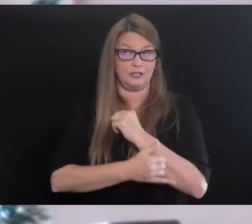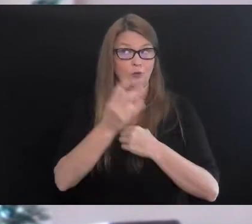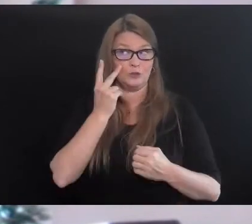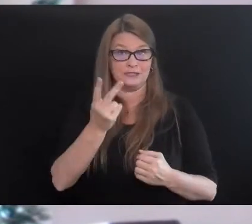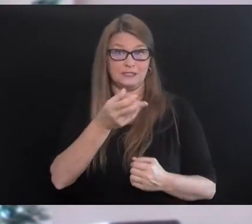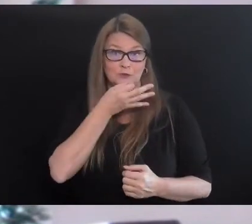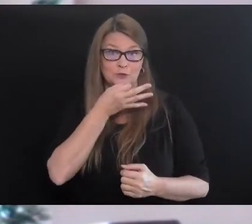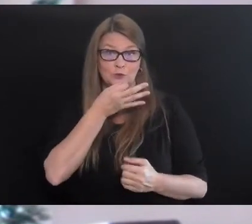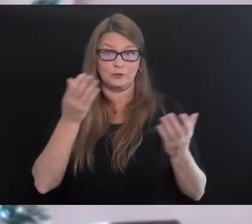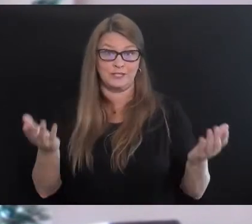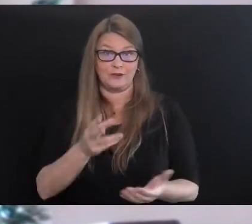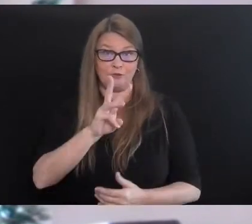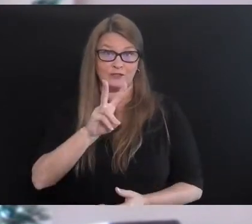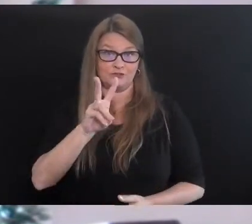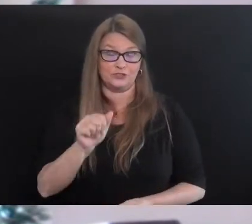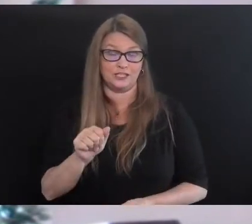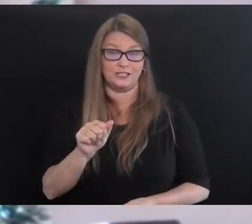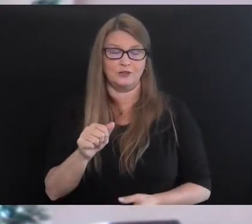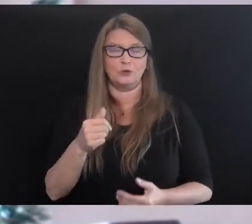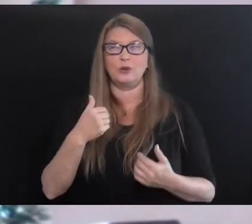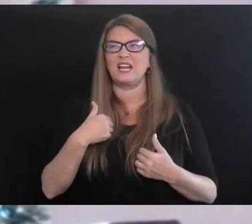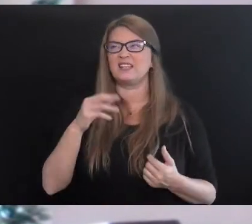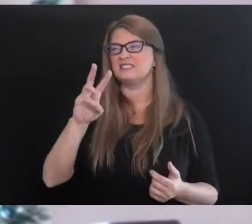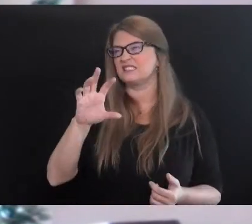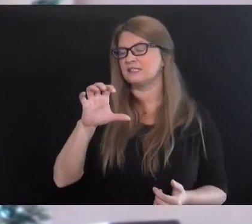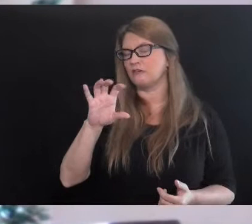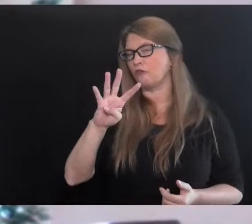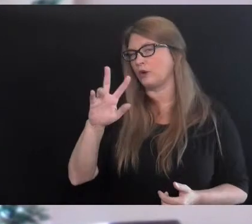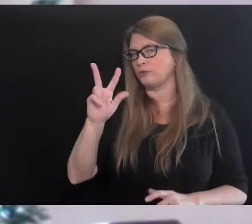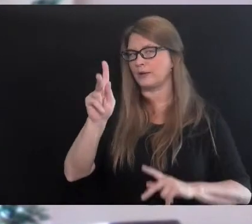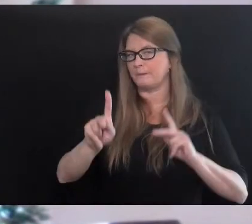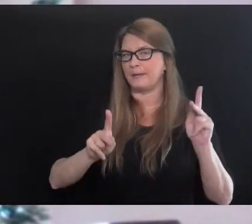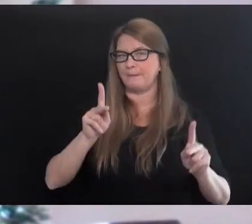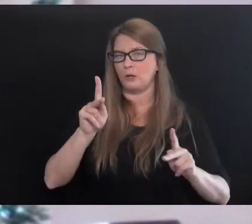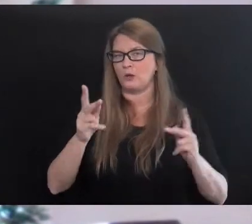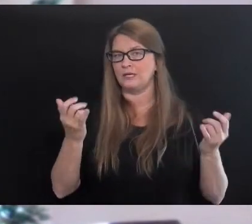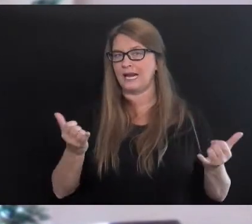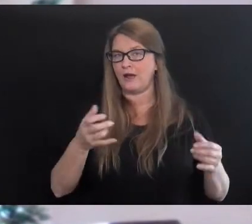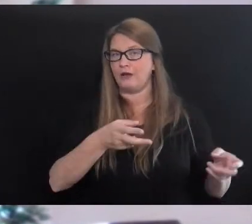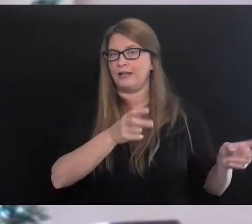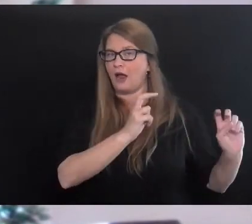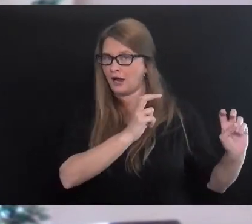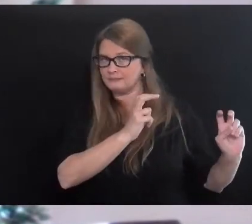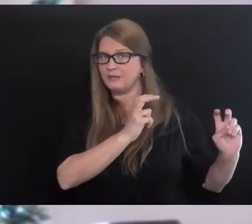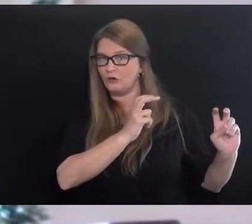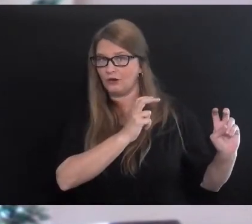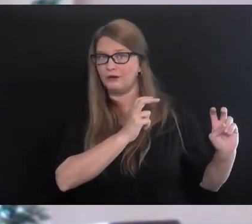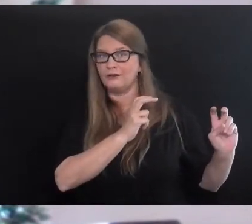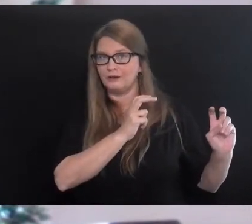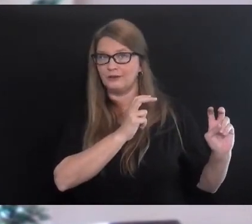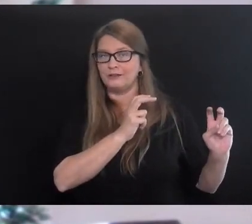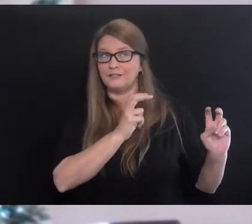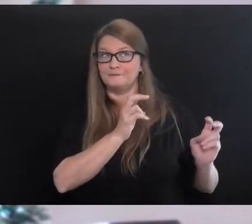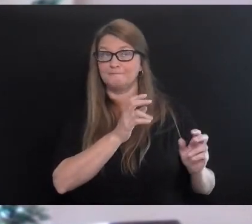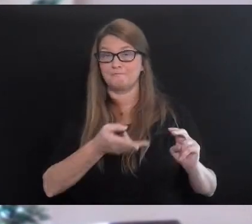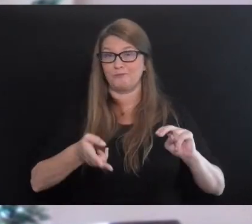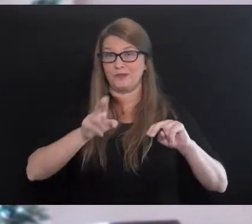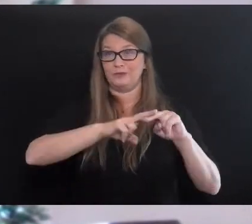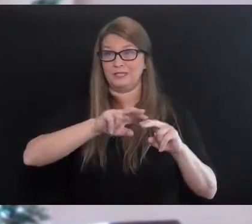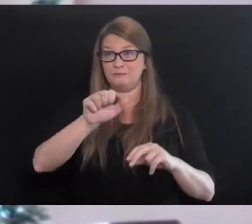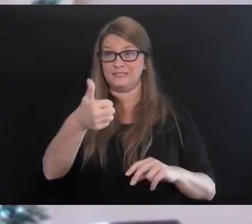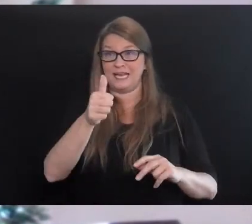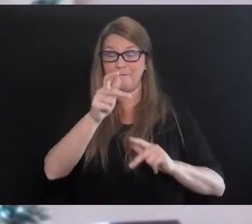at our hospital numbers, we have 643 people in West Virginia hospital beds, which is up 10 from